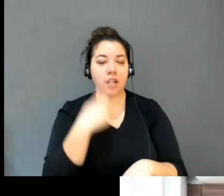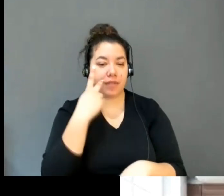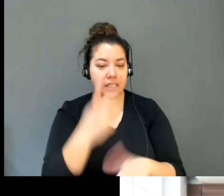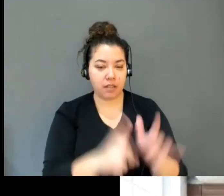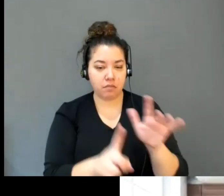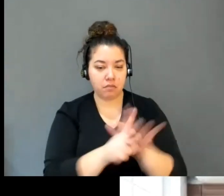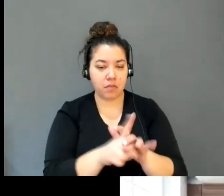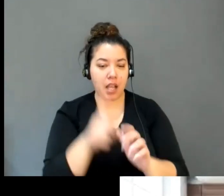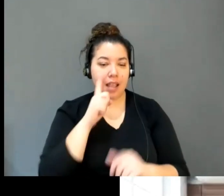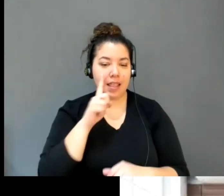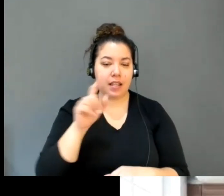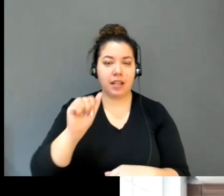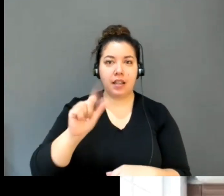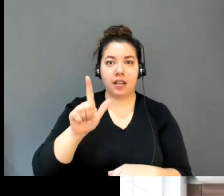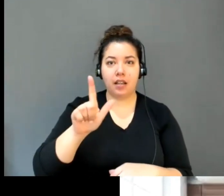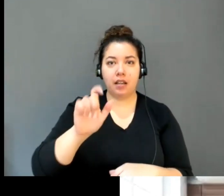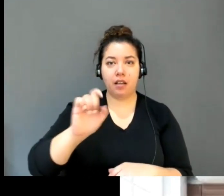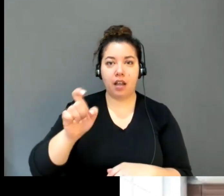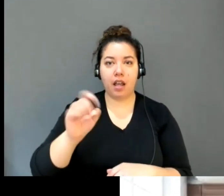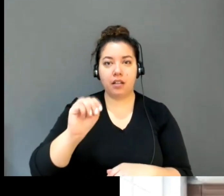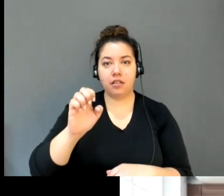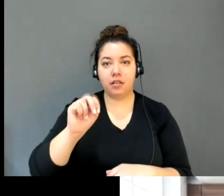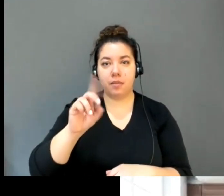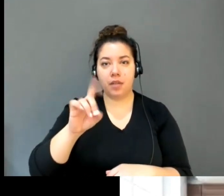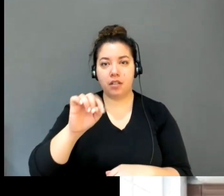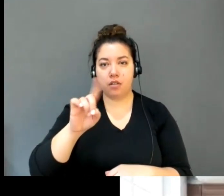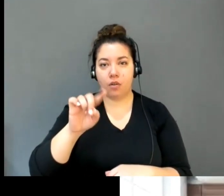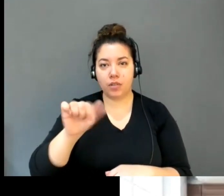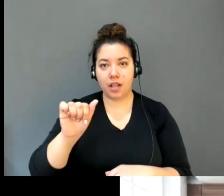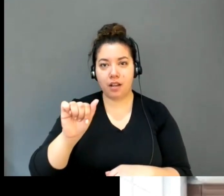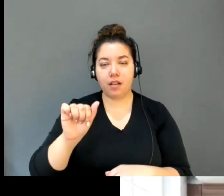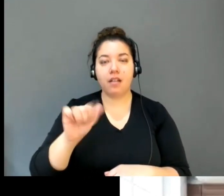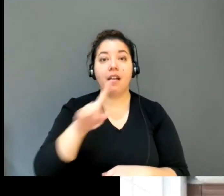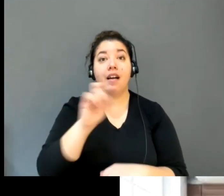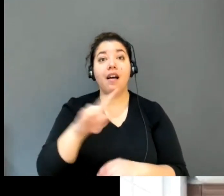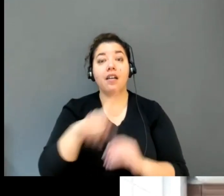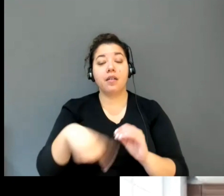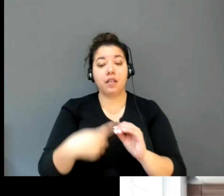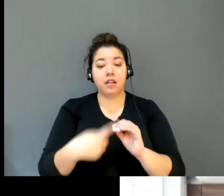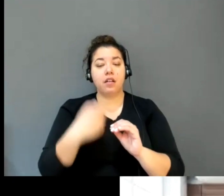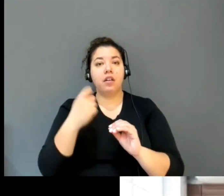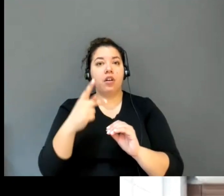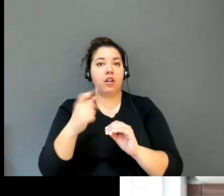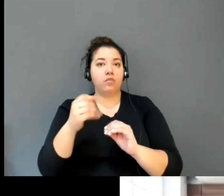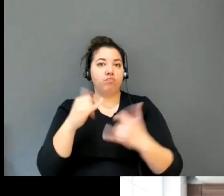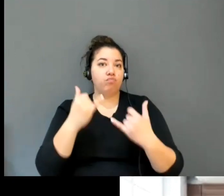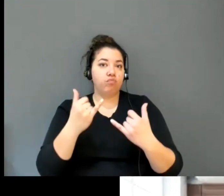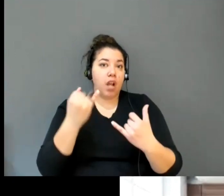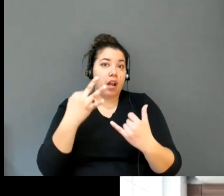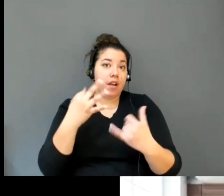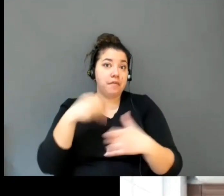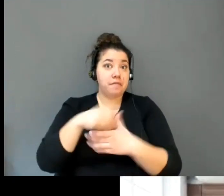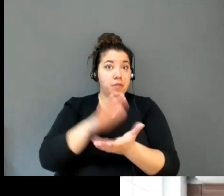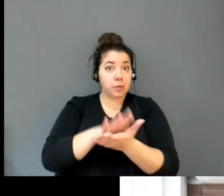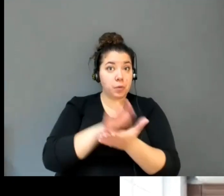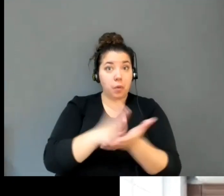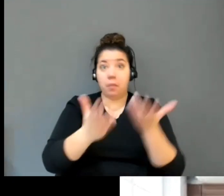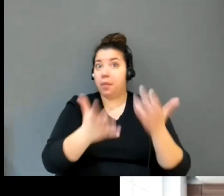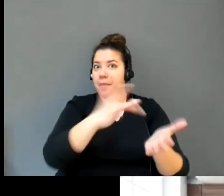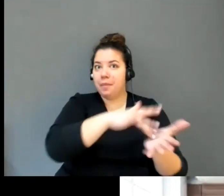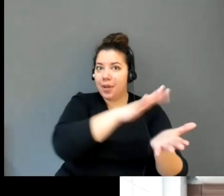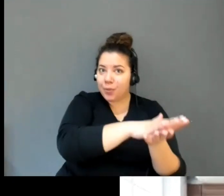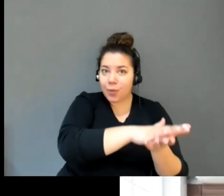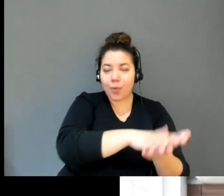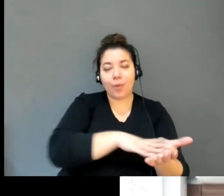Alex Mendoza is one I saw asked it about, okay, you're in school right now, middle school even, high school,